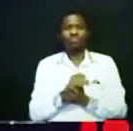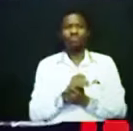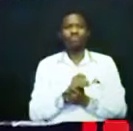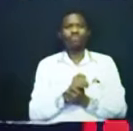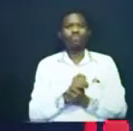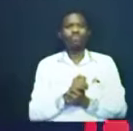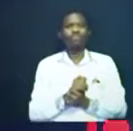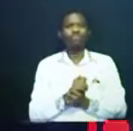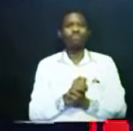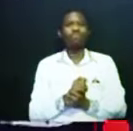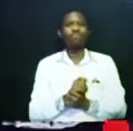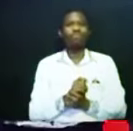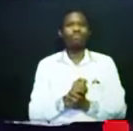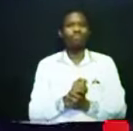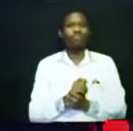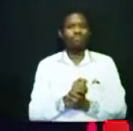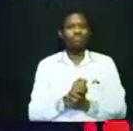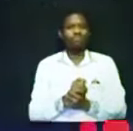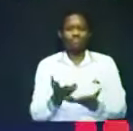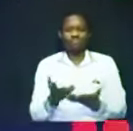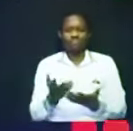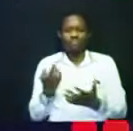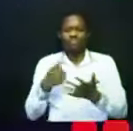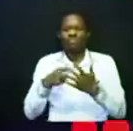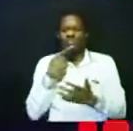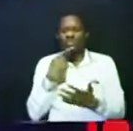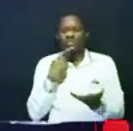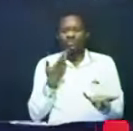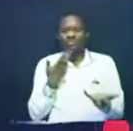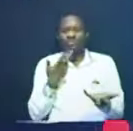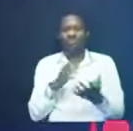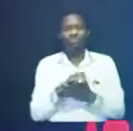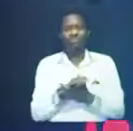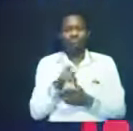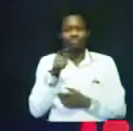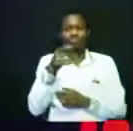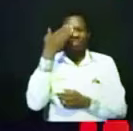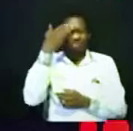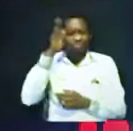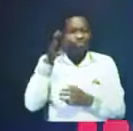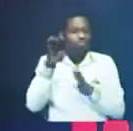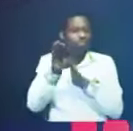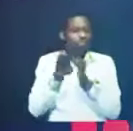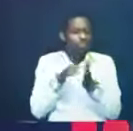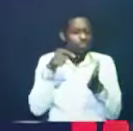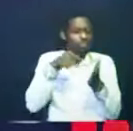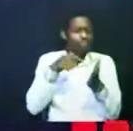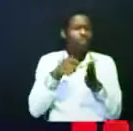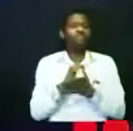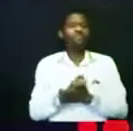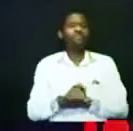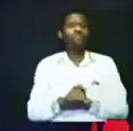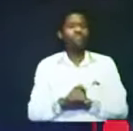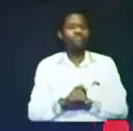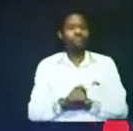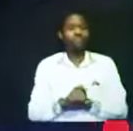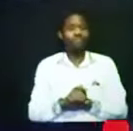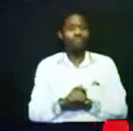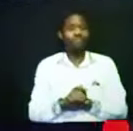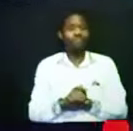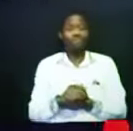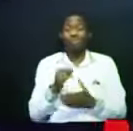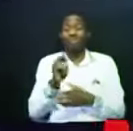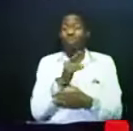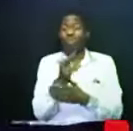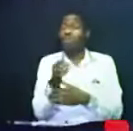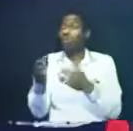ahoɔden enti ɛna mofom yi. Now what is he saying? Deɛ na ɔkan. You don't know the scriptures. Unnim asem no. Then he says, "Or the power